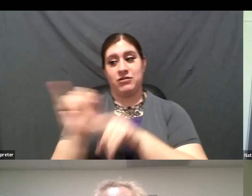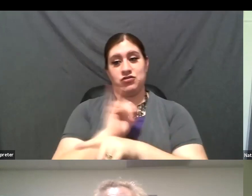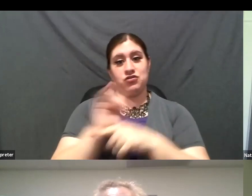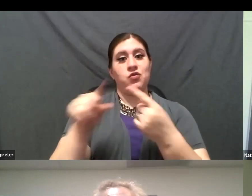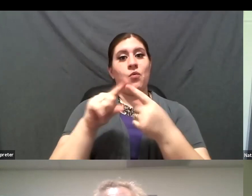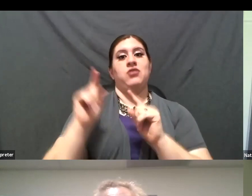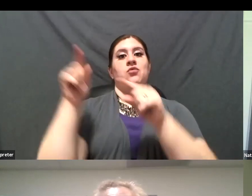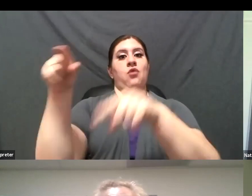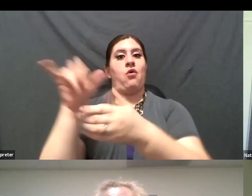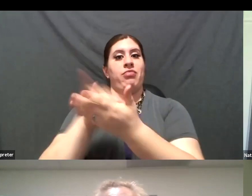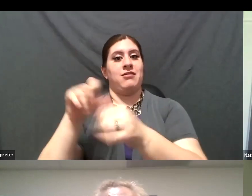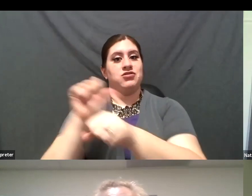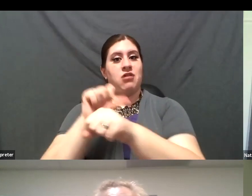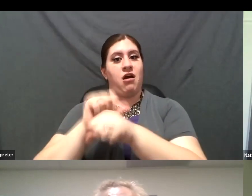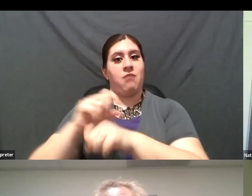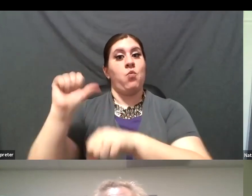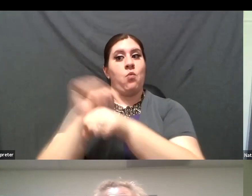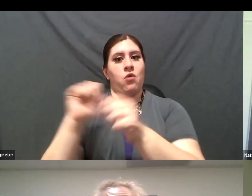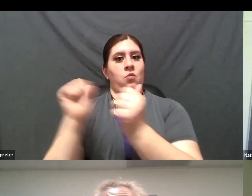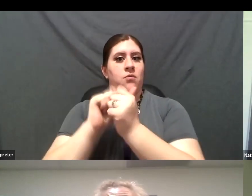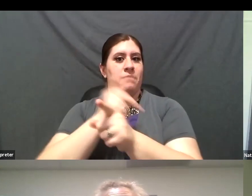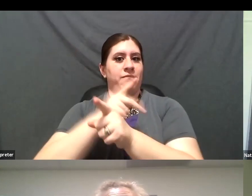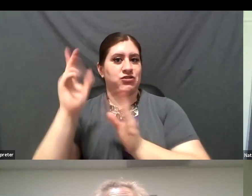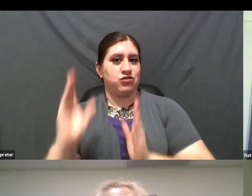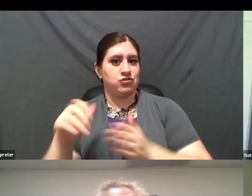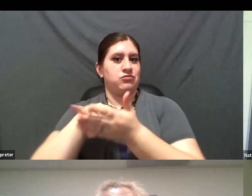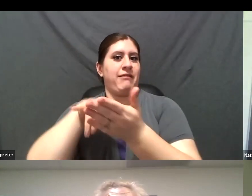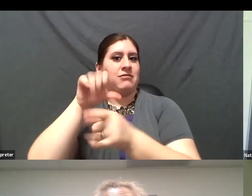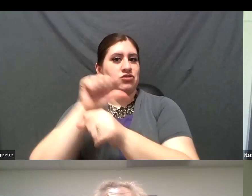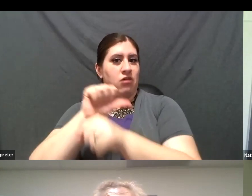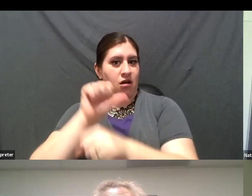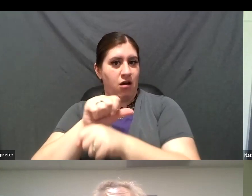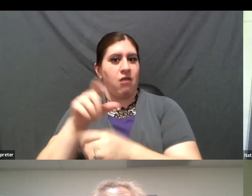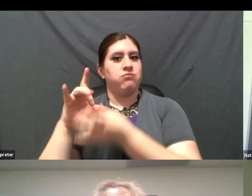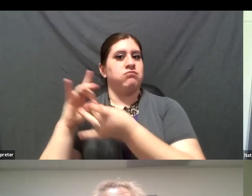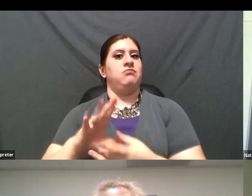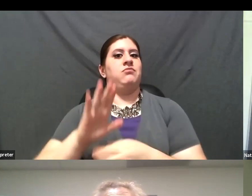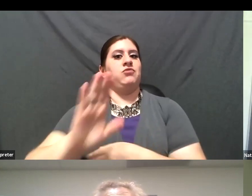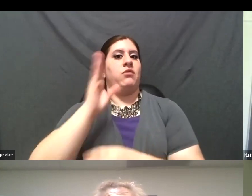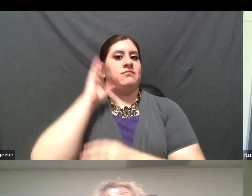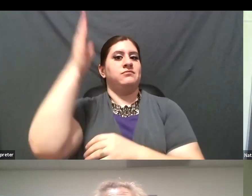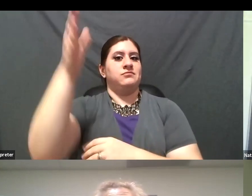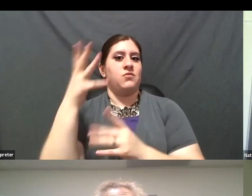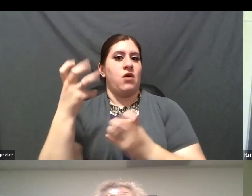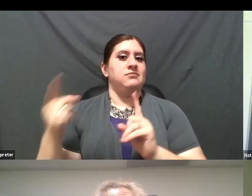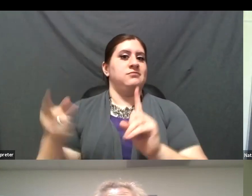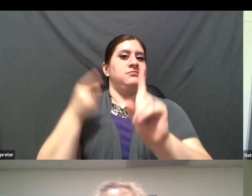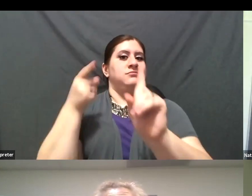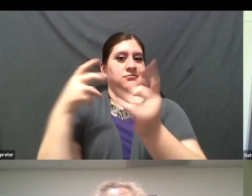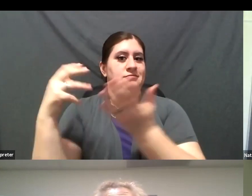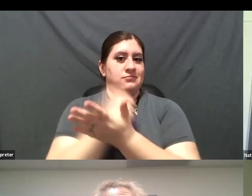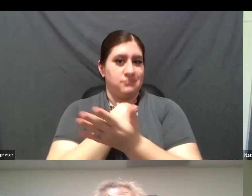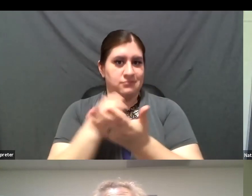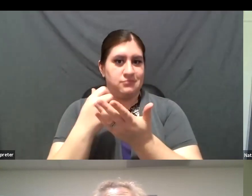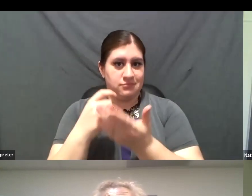into the field and you work with a professional in the field that's related to your professional objectives